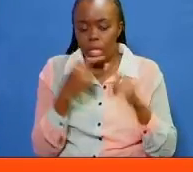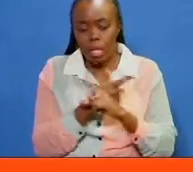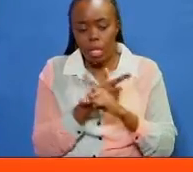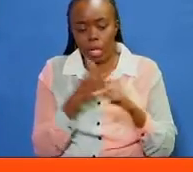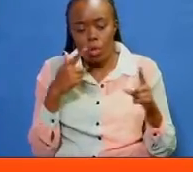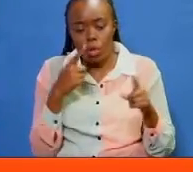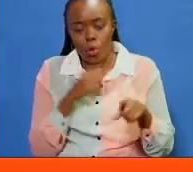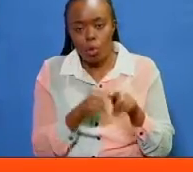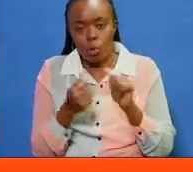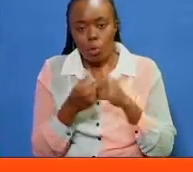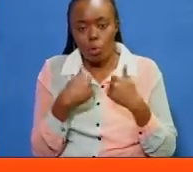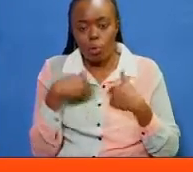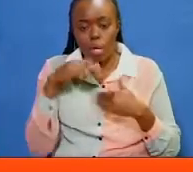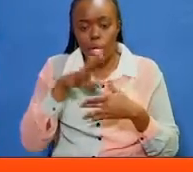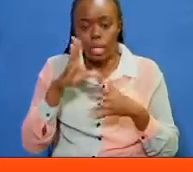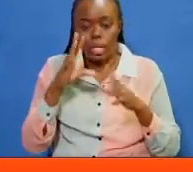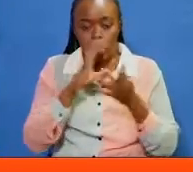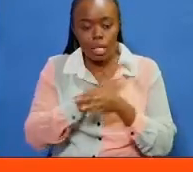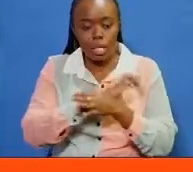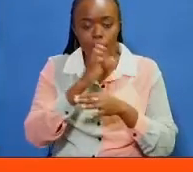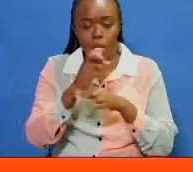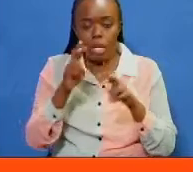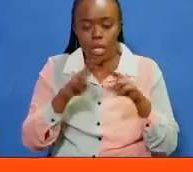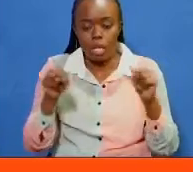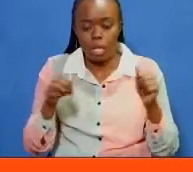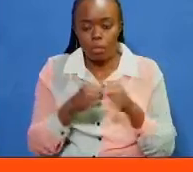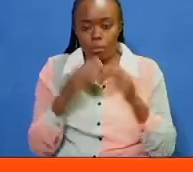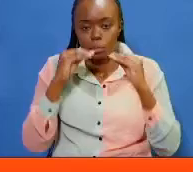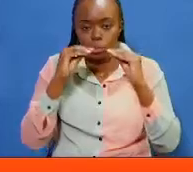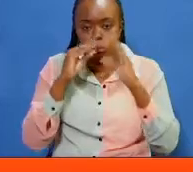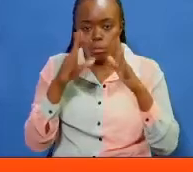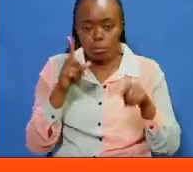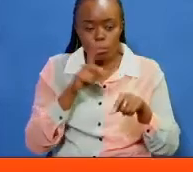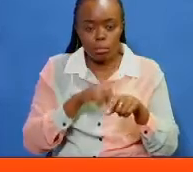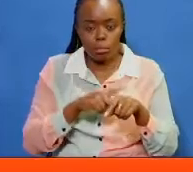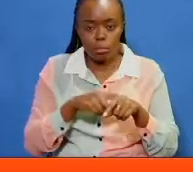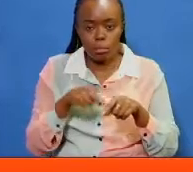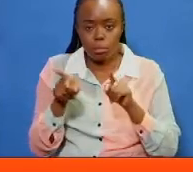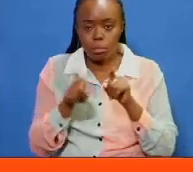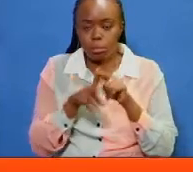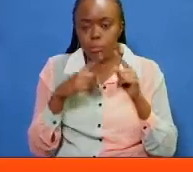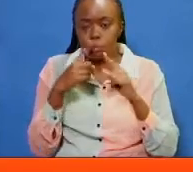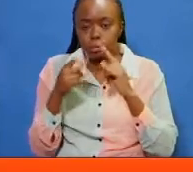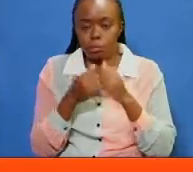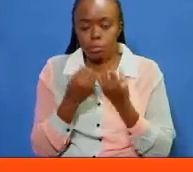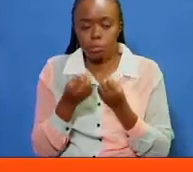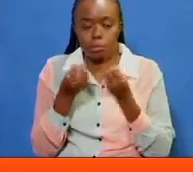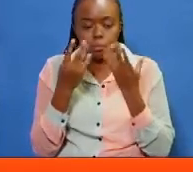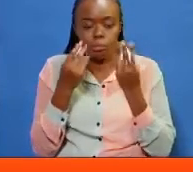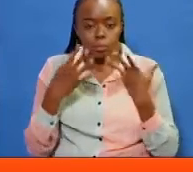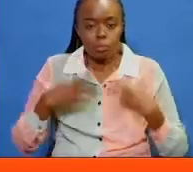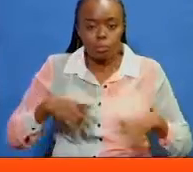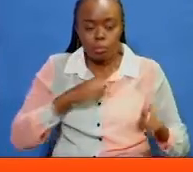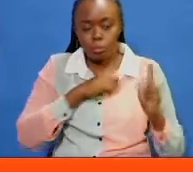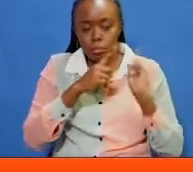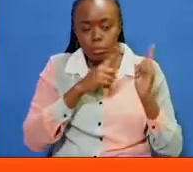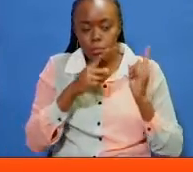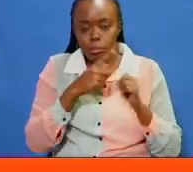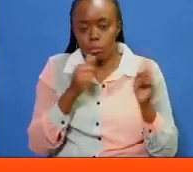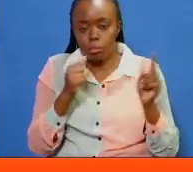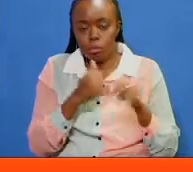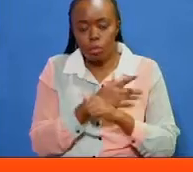queues that compromised their classroom teaching hours. He decried that many people were traveling from